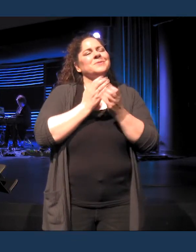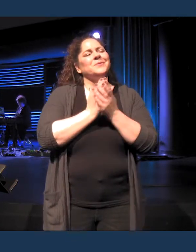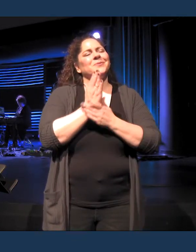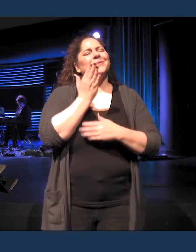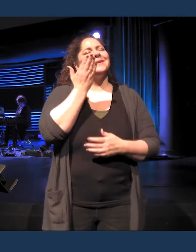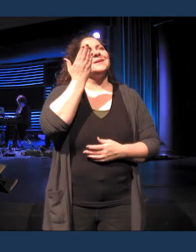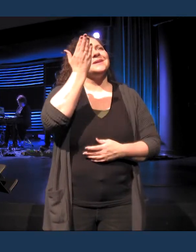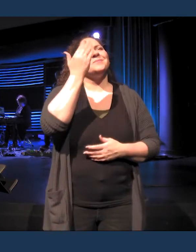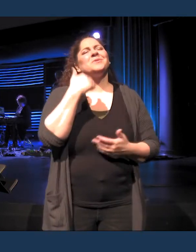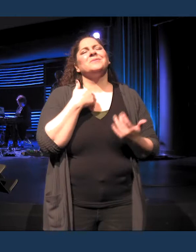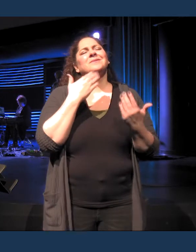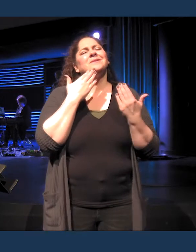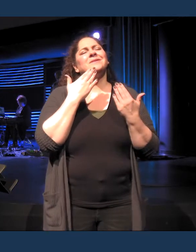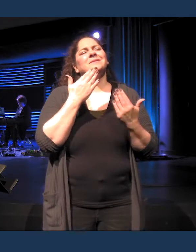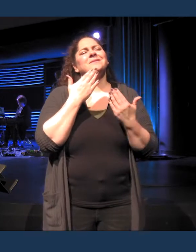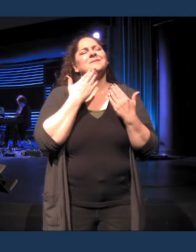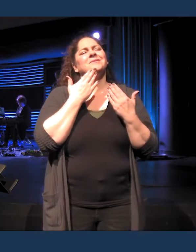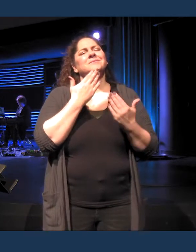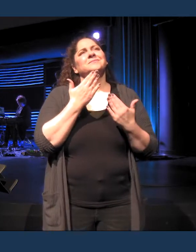We're thankful.